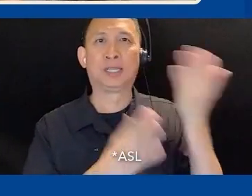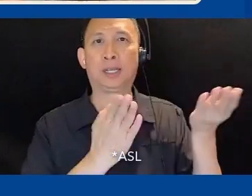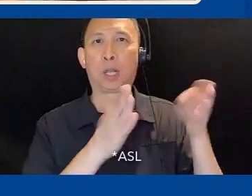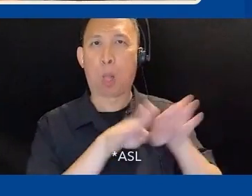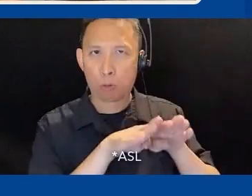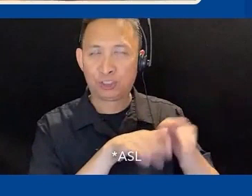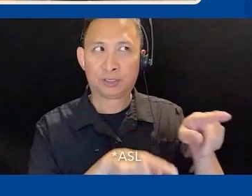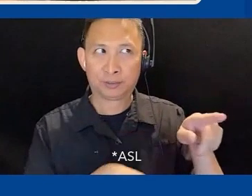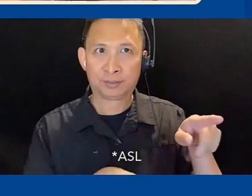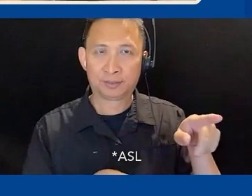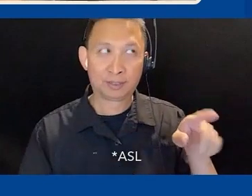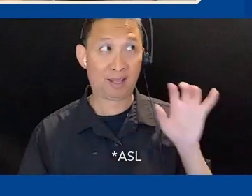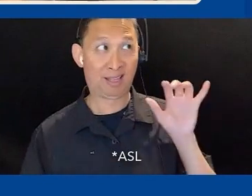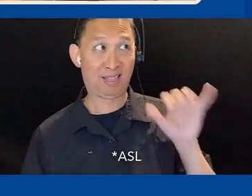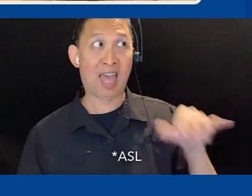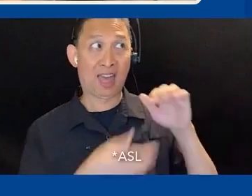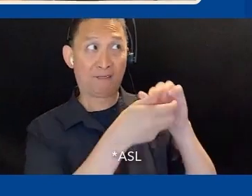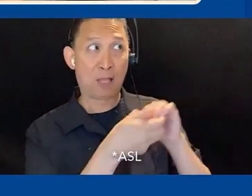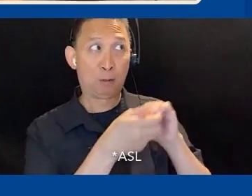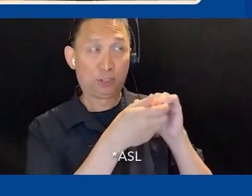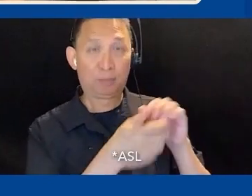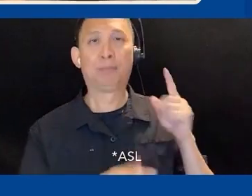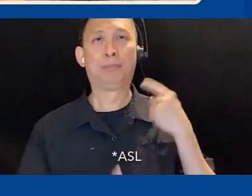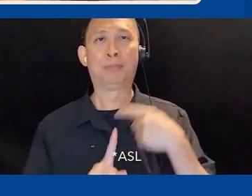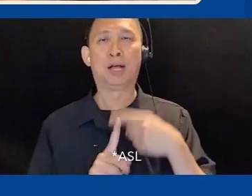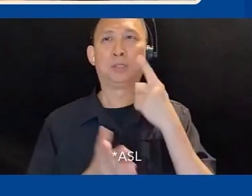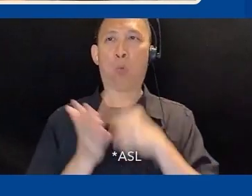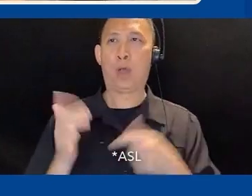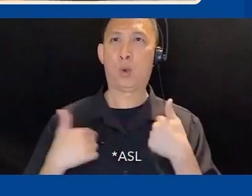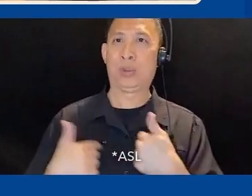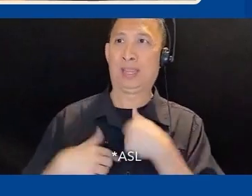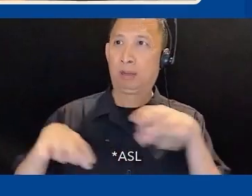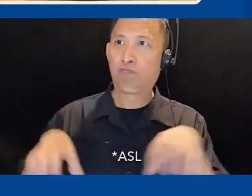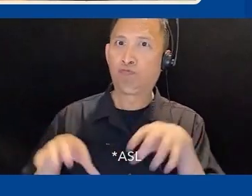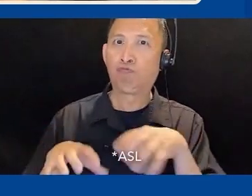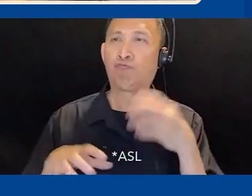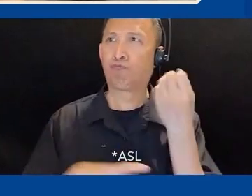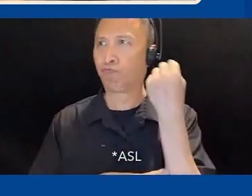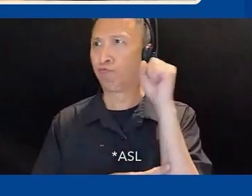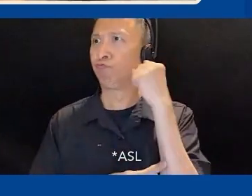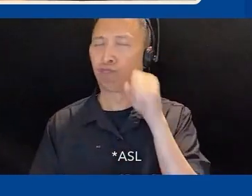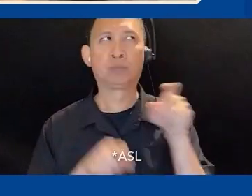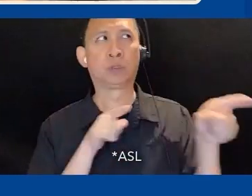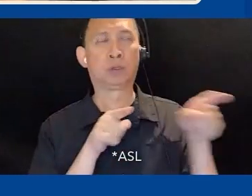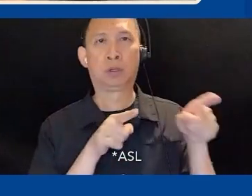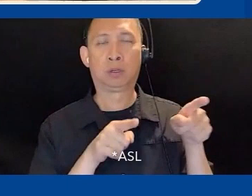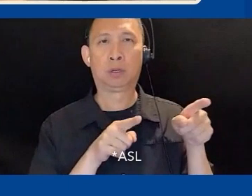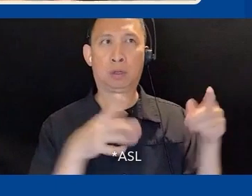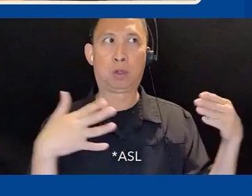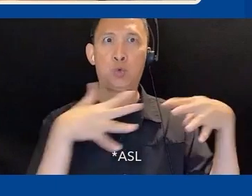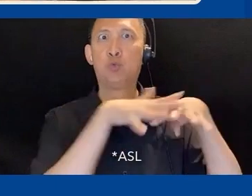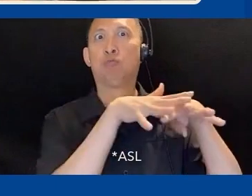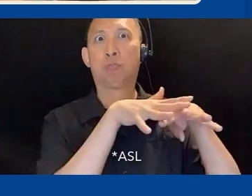between that fellowship and what was going on with the activism. And so here I find myself in a